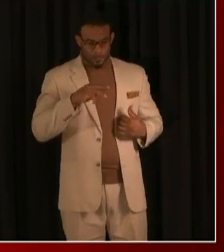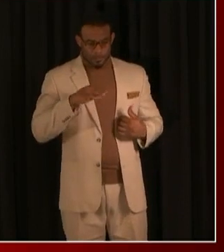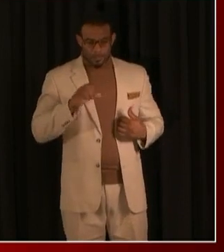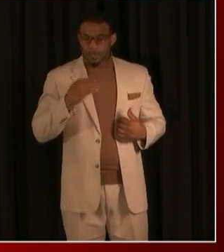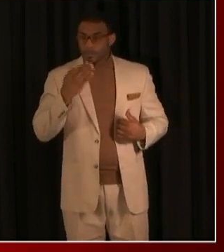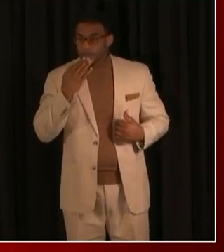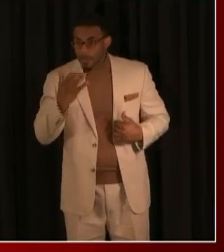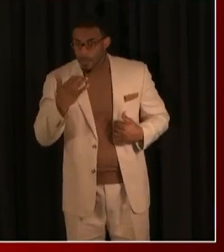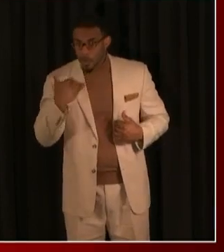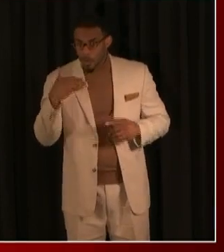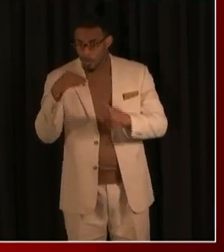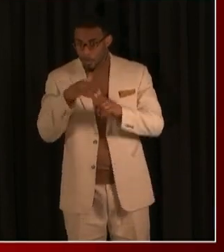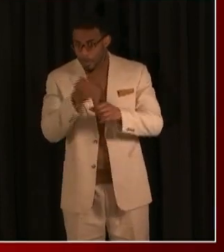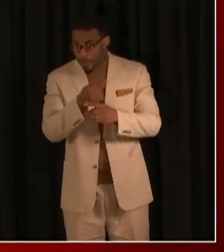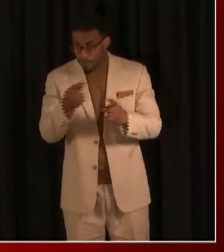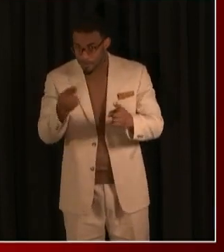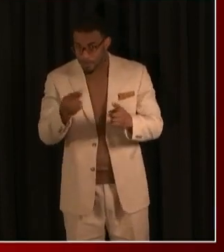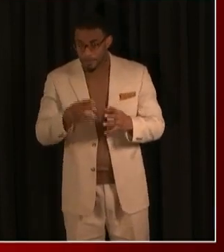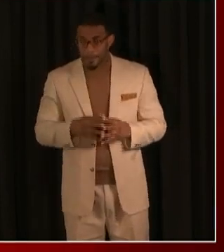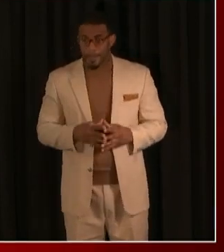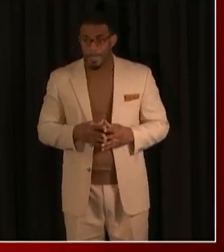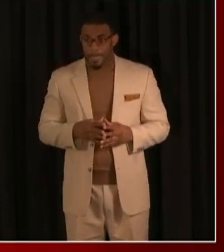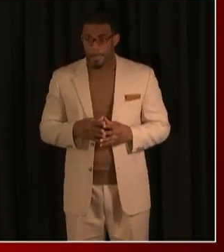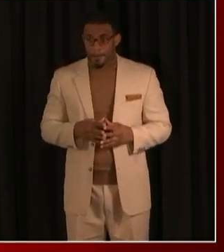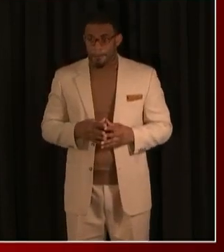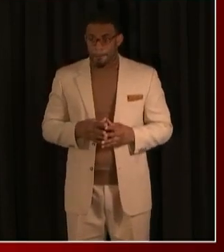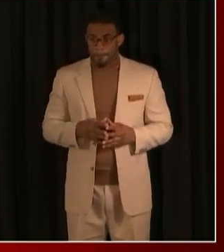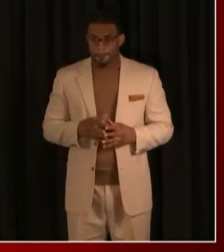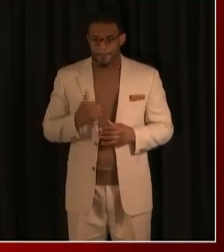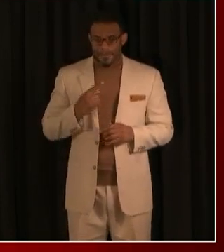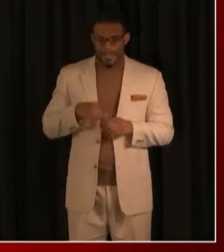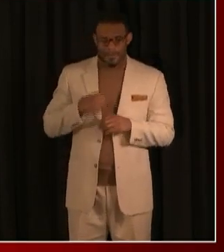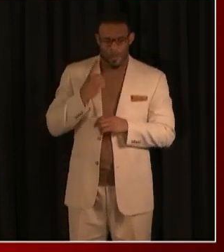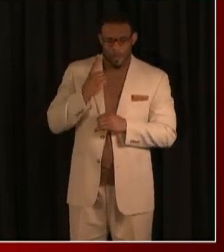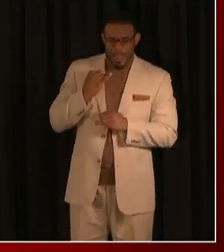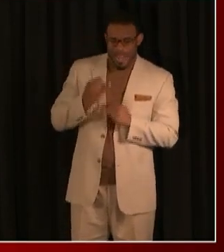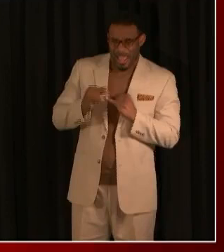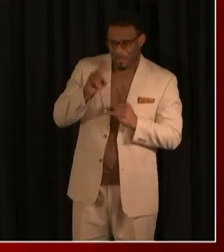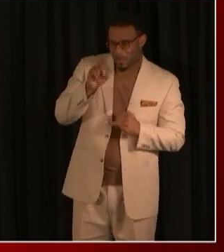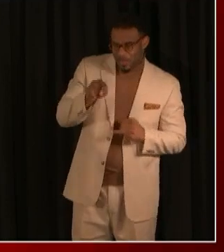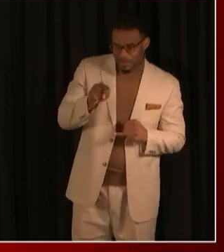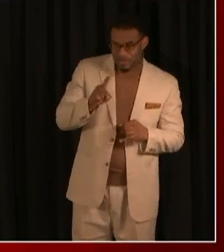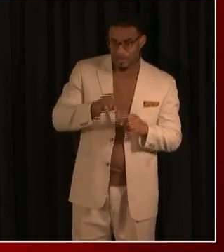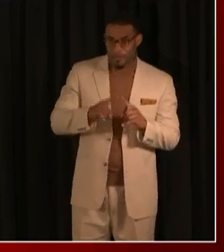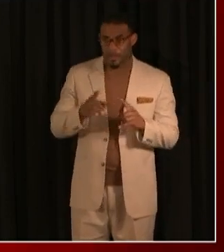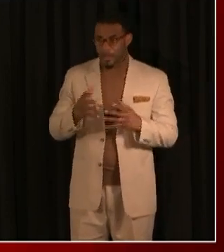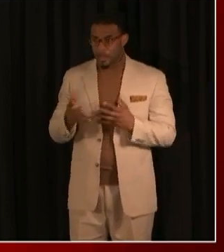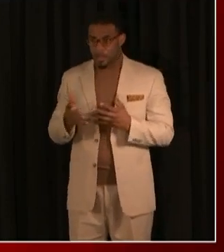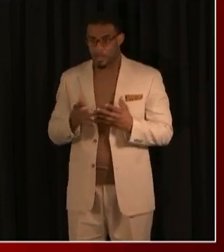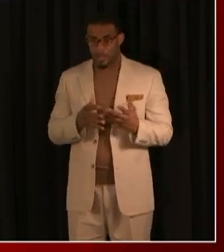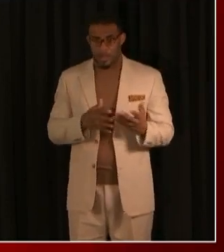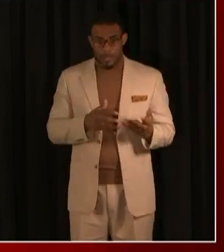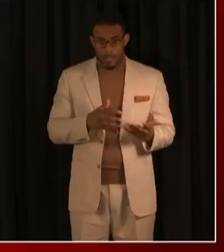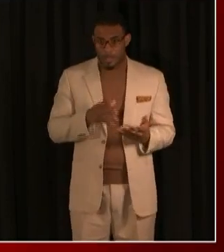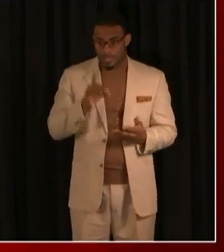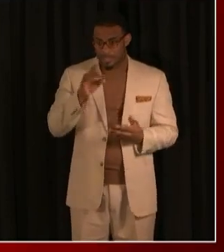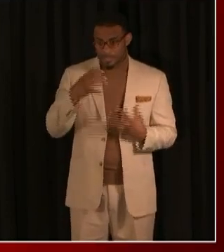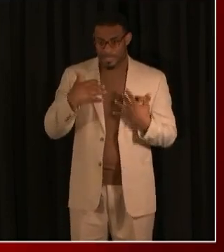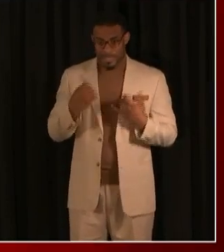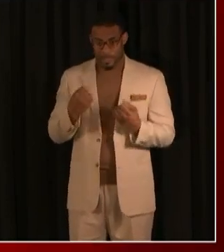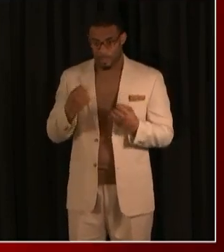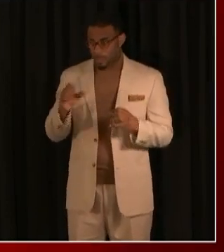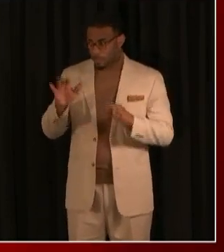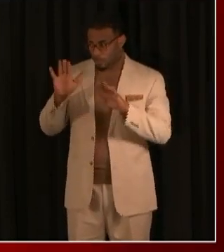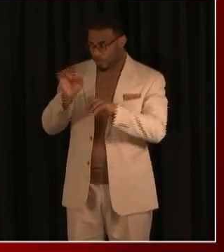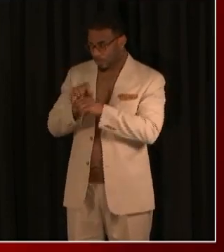Just again, want to remind everyone, we have time for one last question, but DC